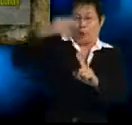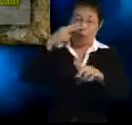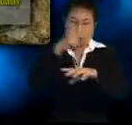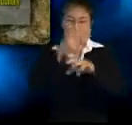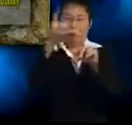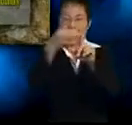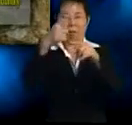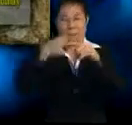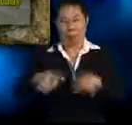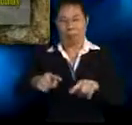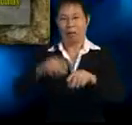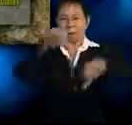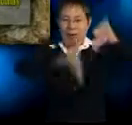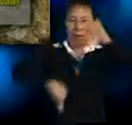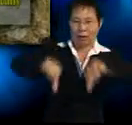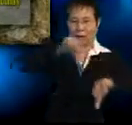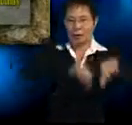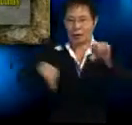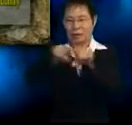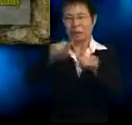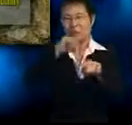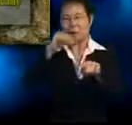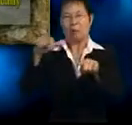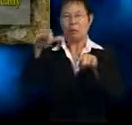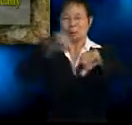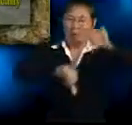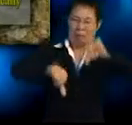metal, but it is chemically more like a non-metal.